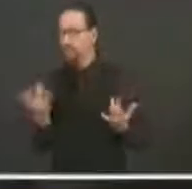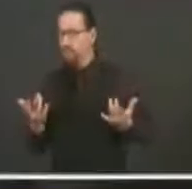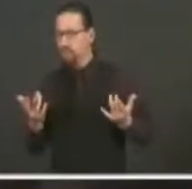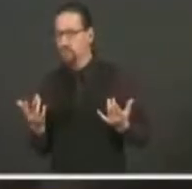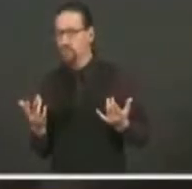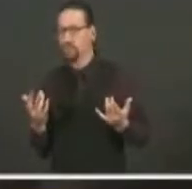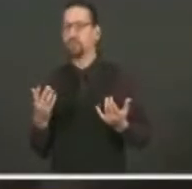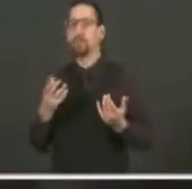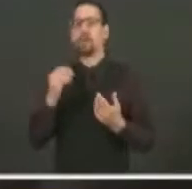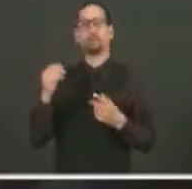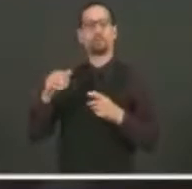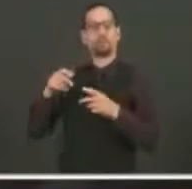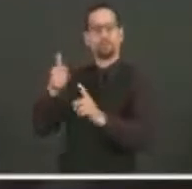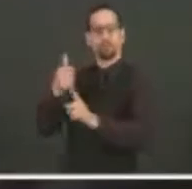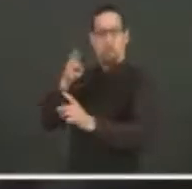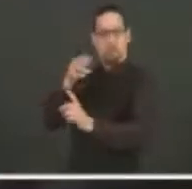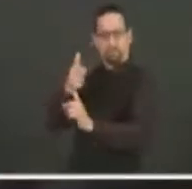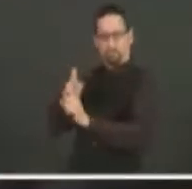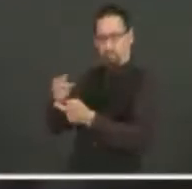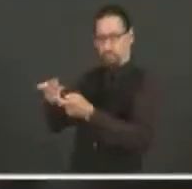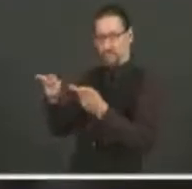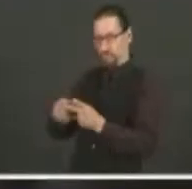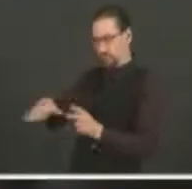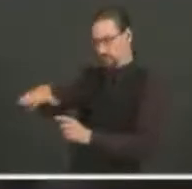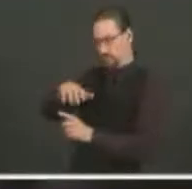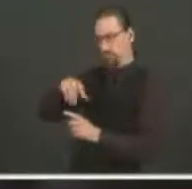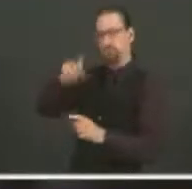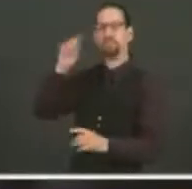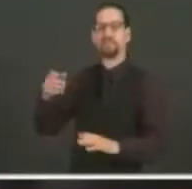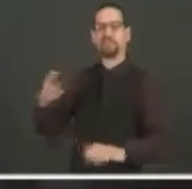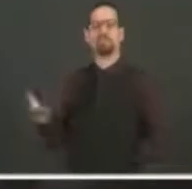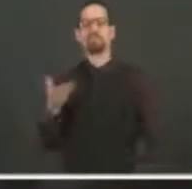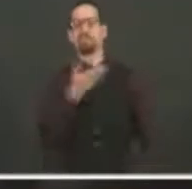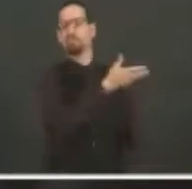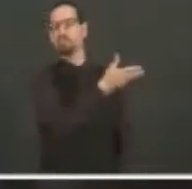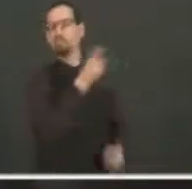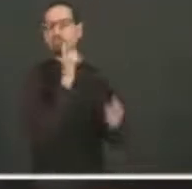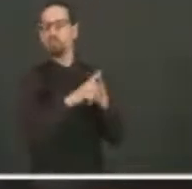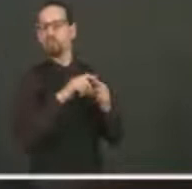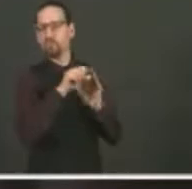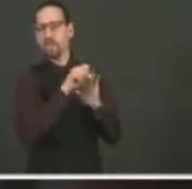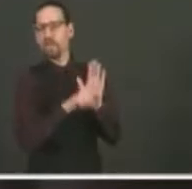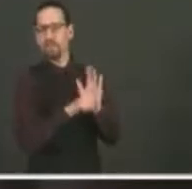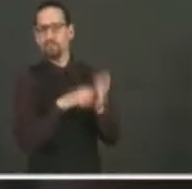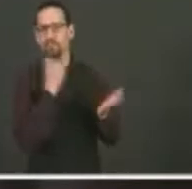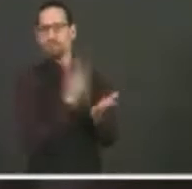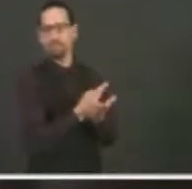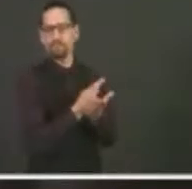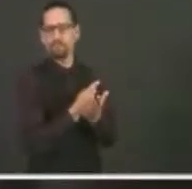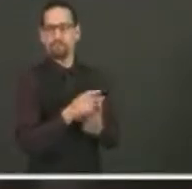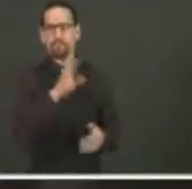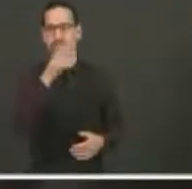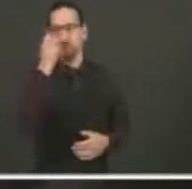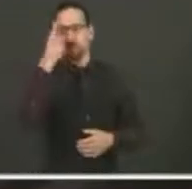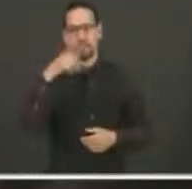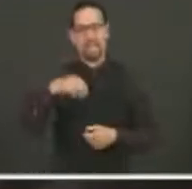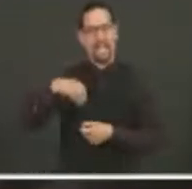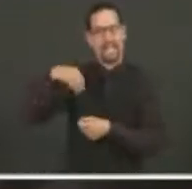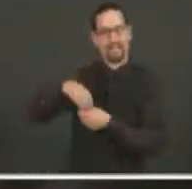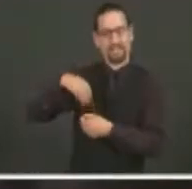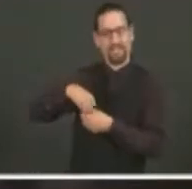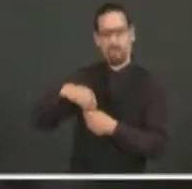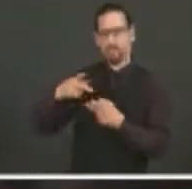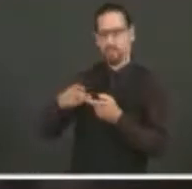venue that will be submitted to the state and approved. For indoor venues that know that they want to go in